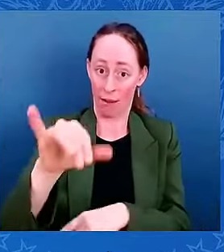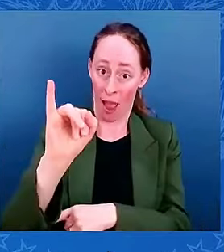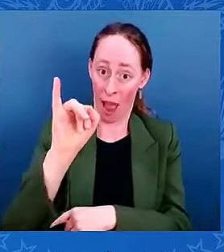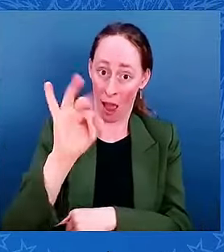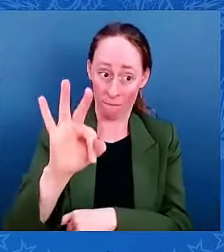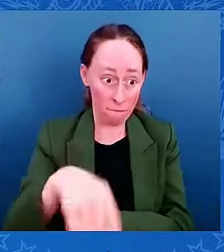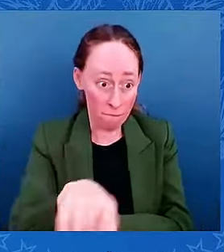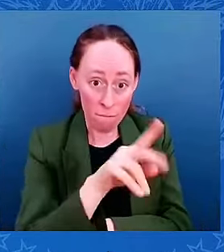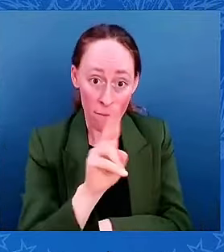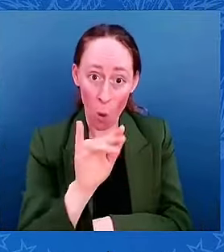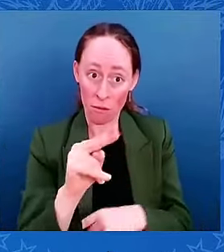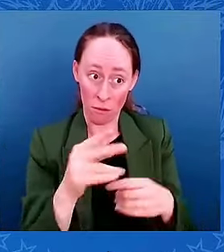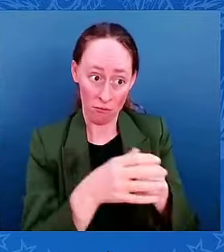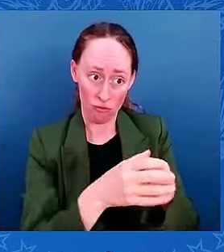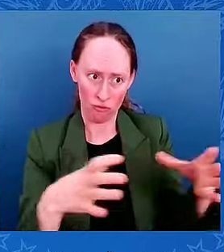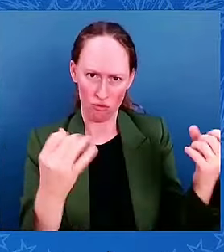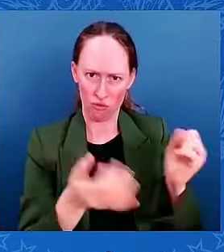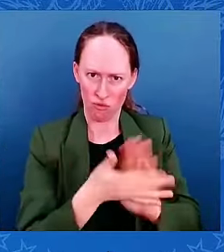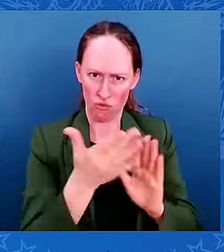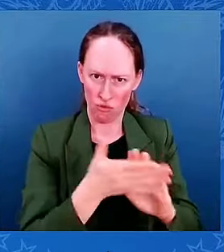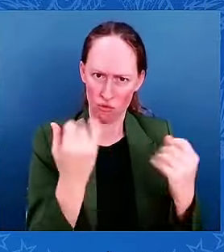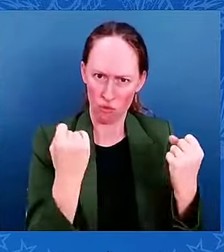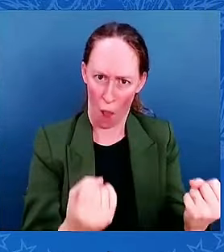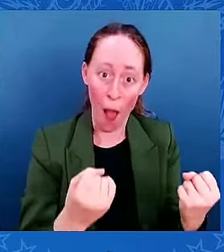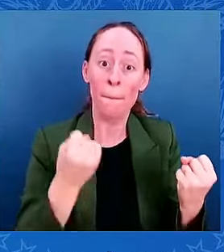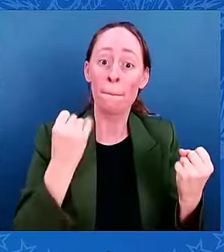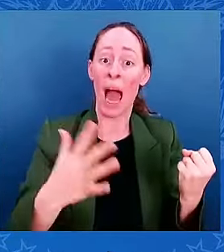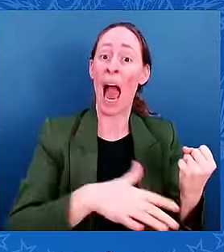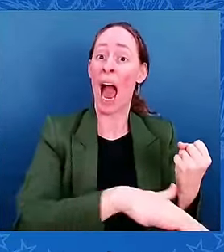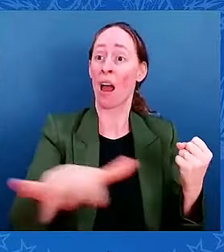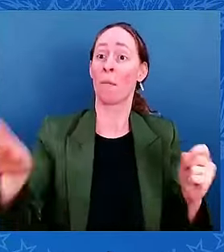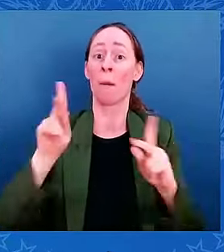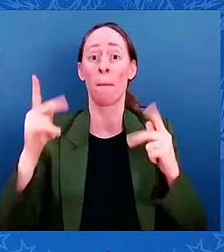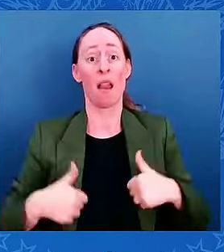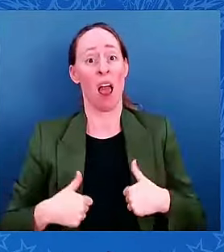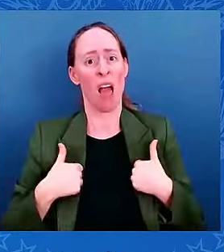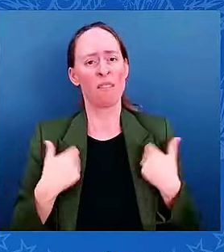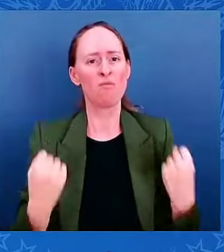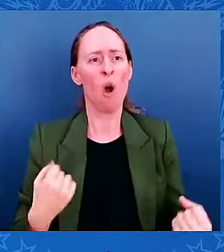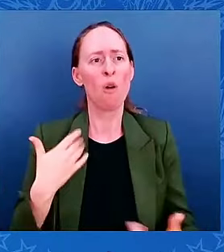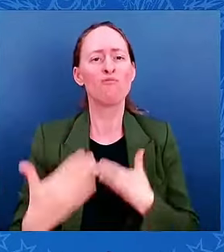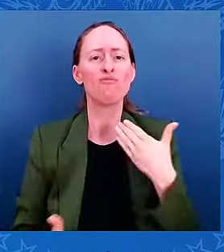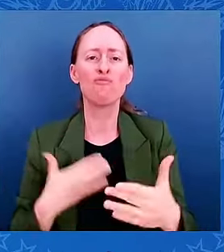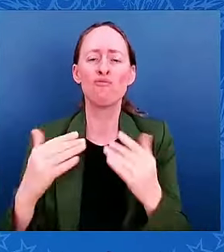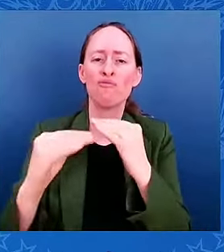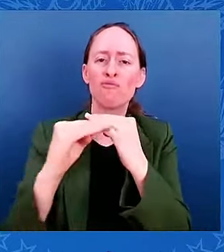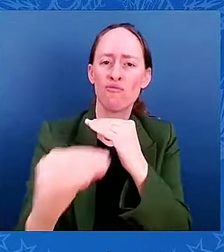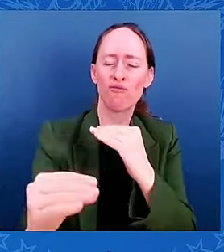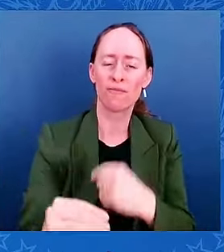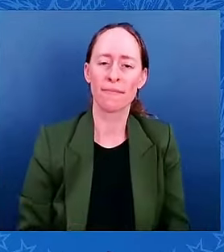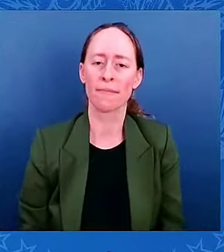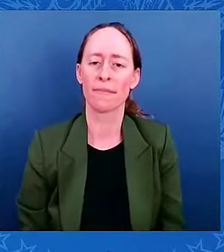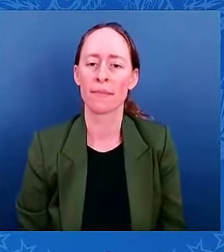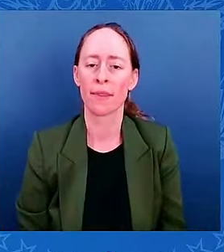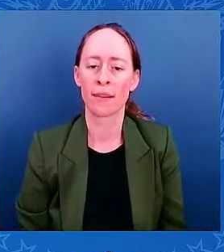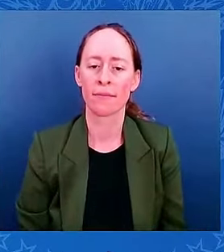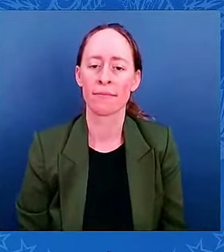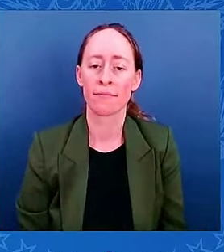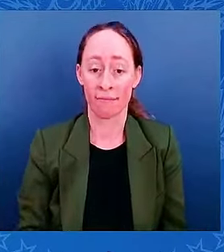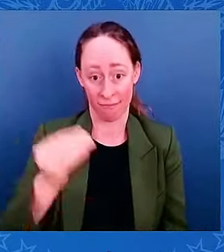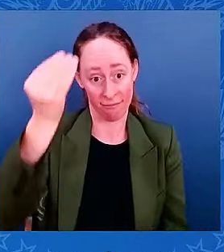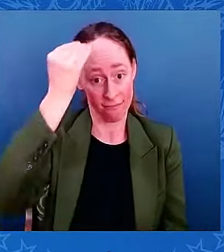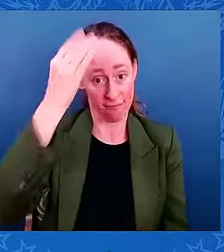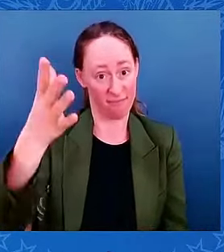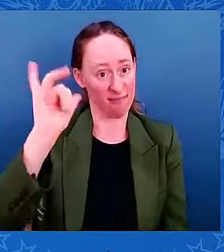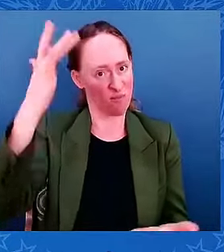And by the way, it's the biggest reason why our economy is the strongest economy in the entire damn world. And that's